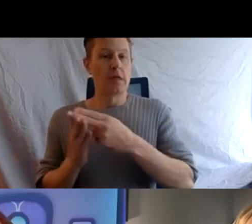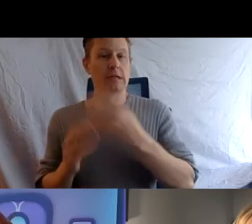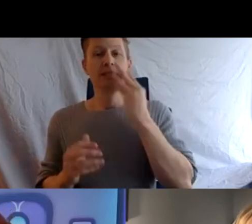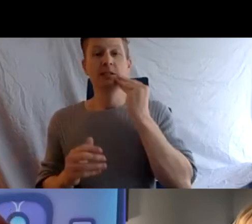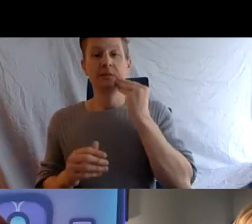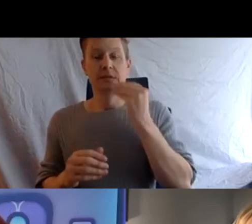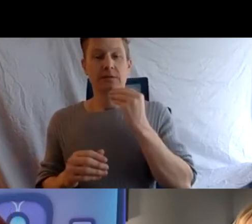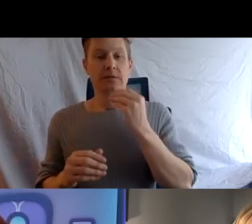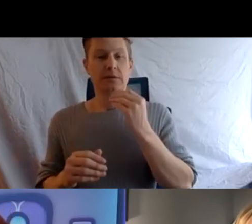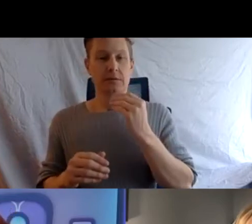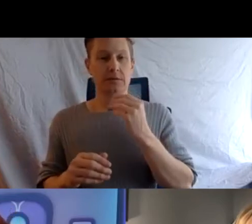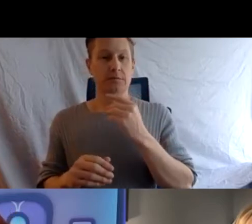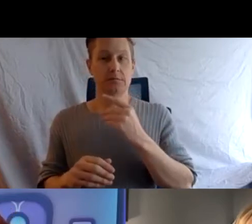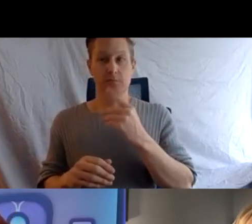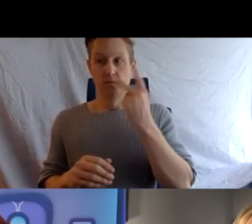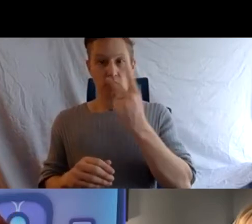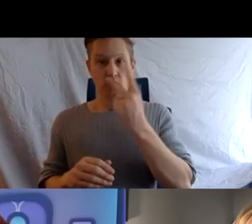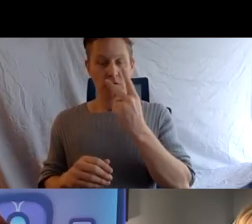considered and